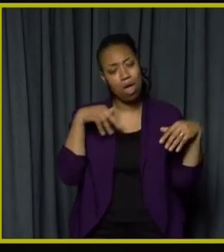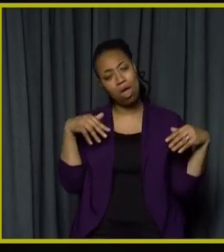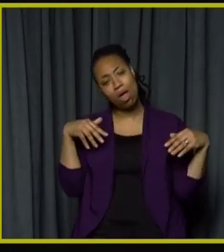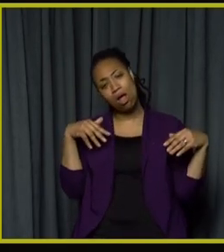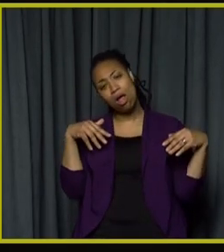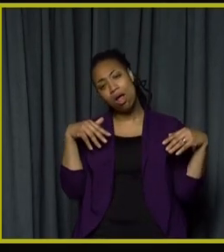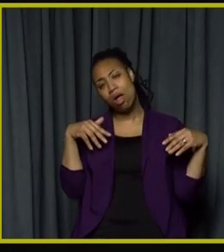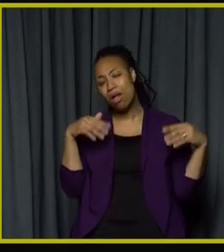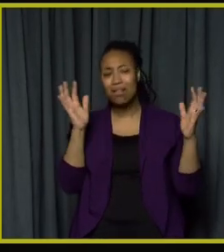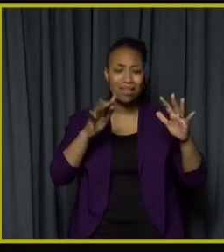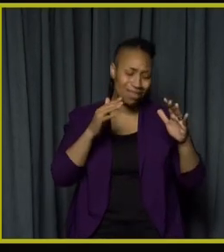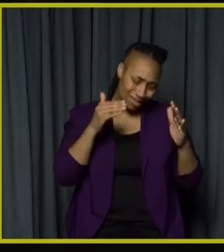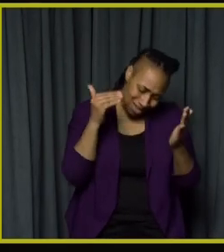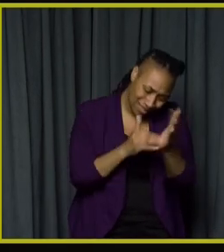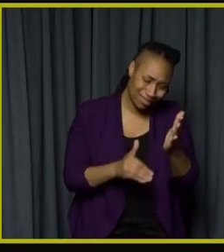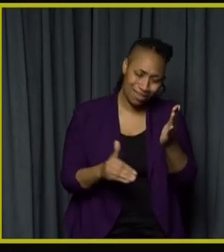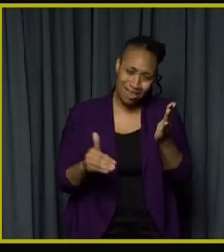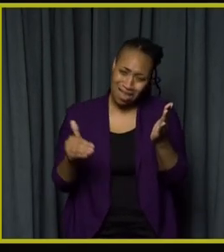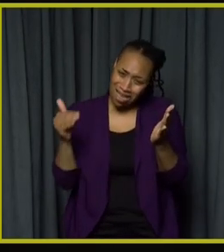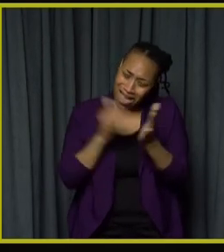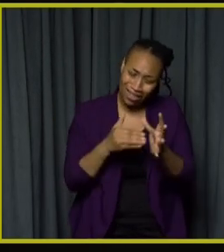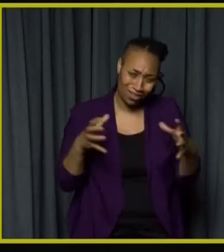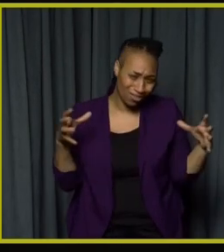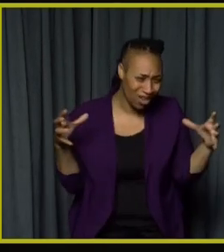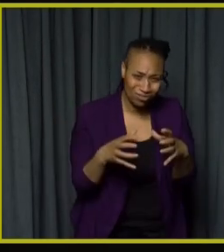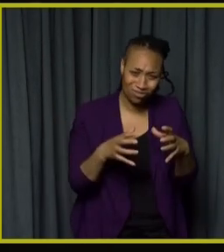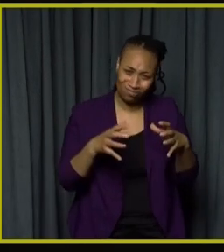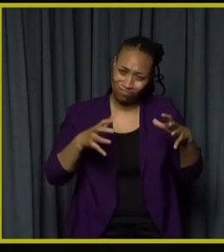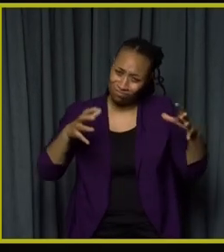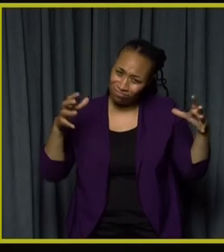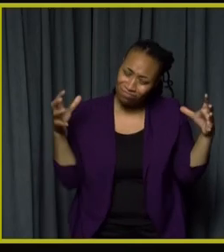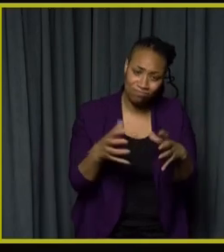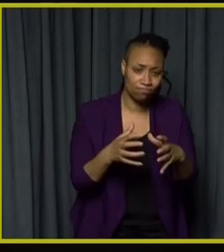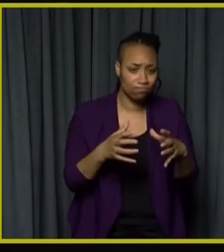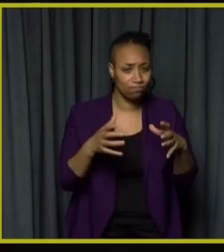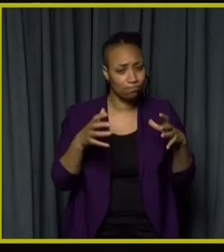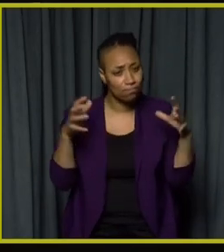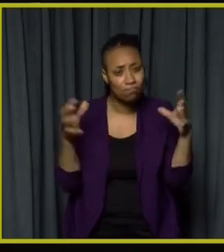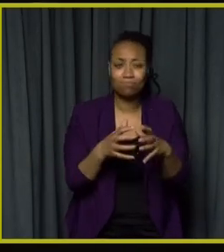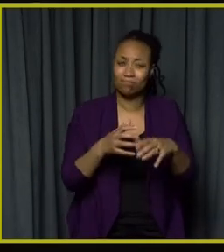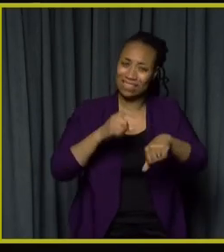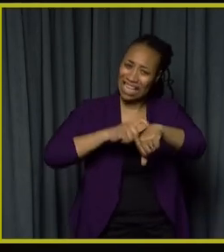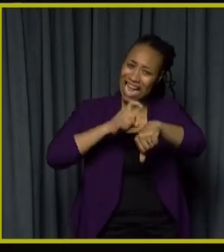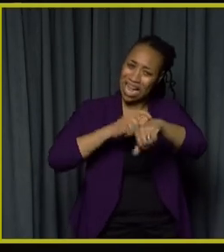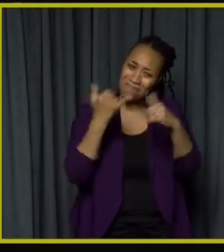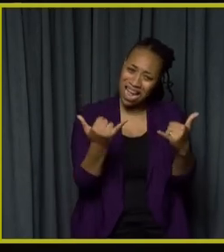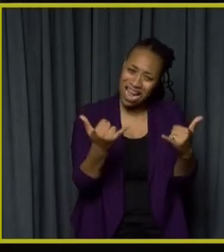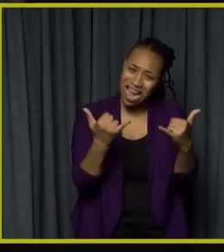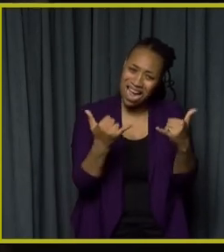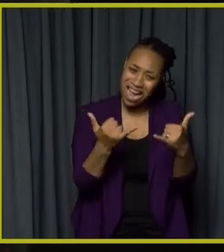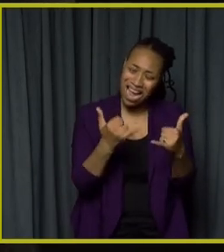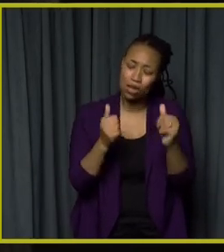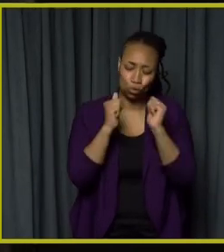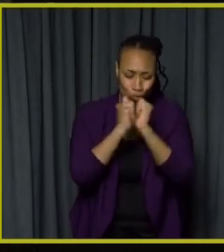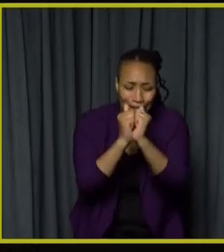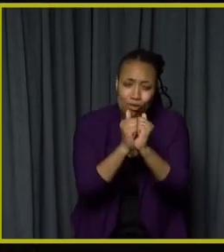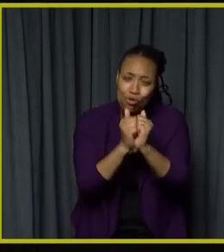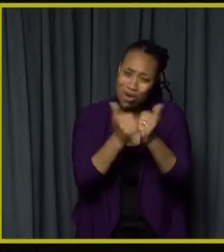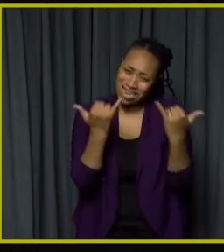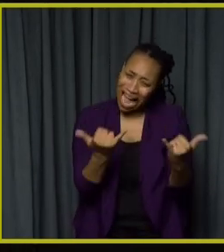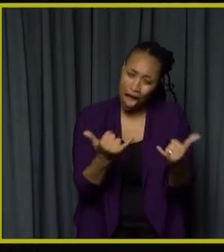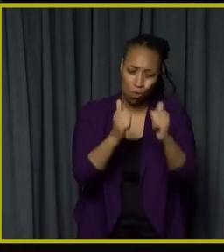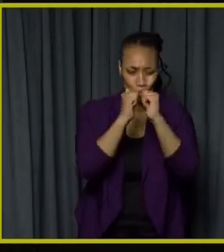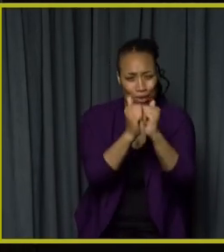It's time to call for a moral revival that puts an America together that works for us all. It's time. It's